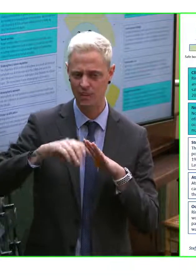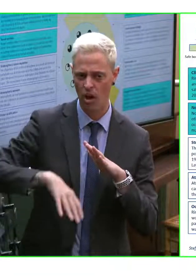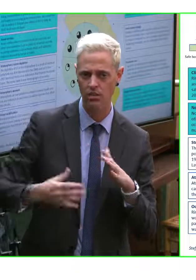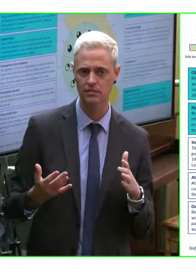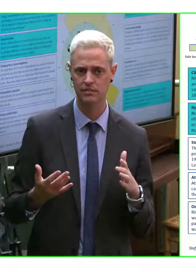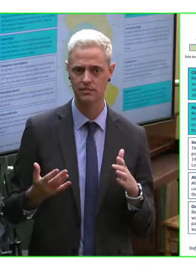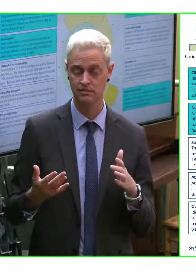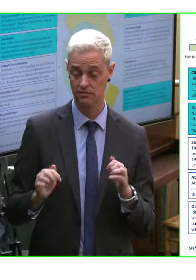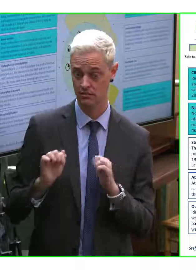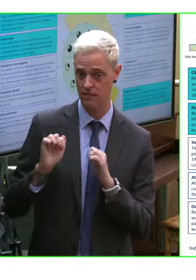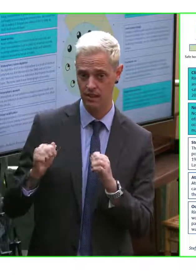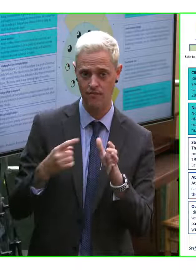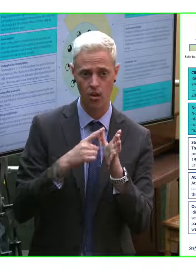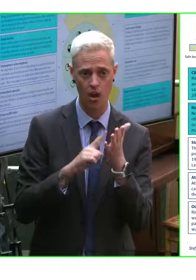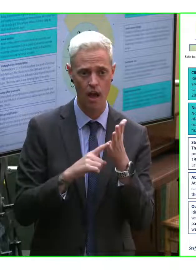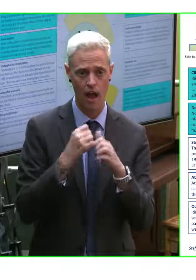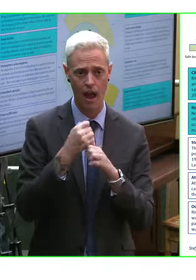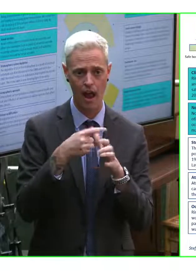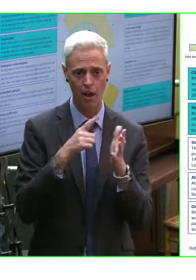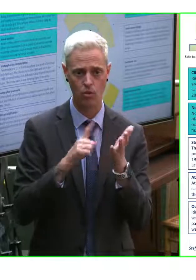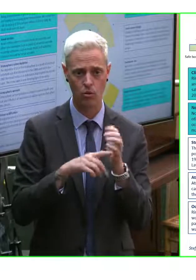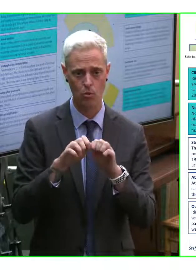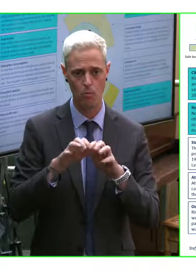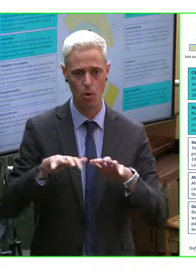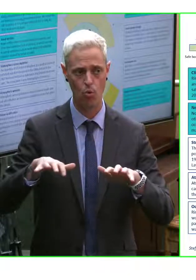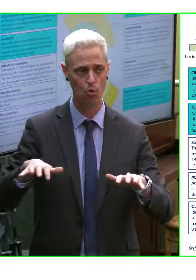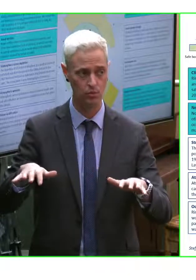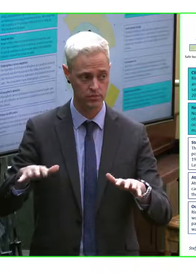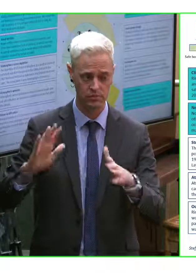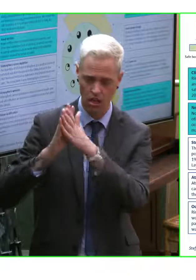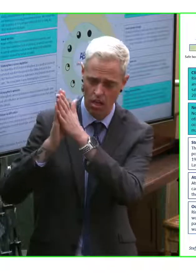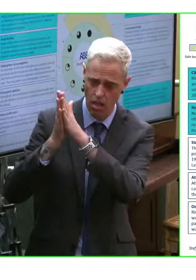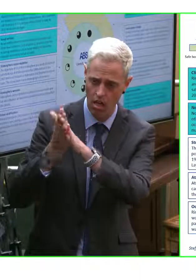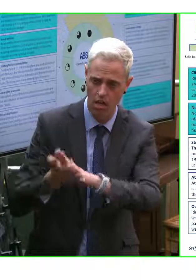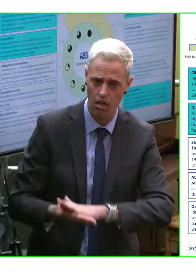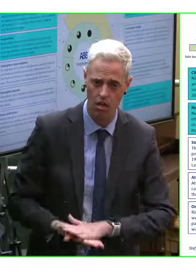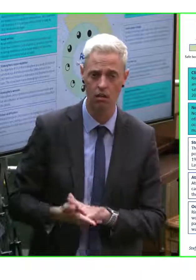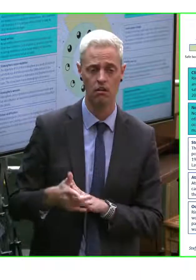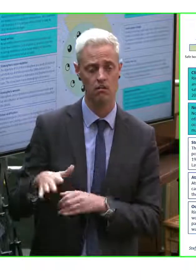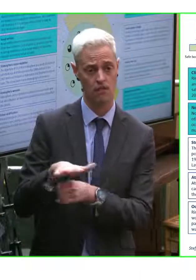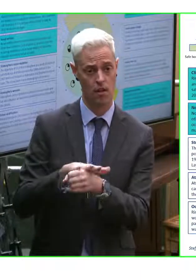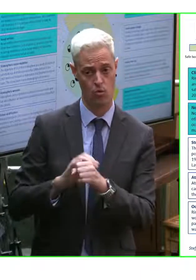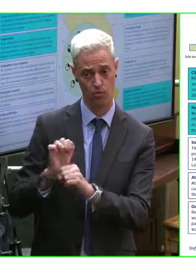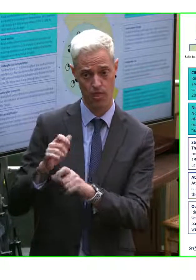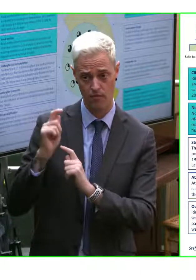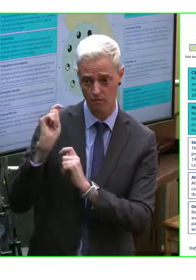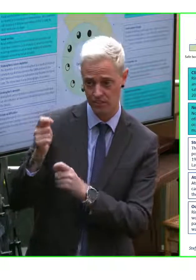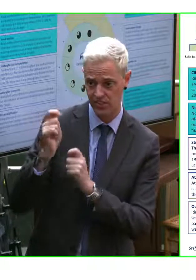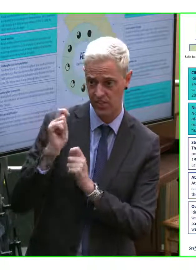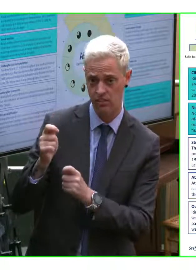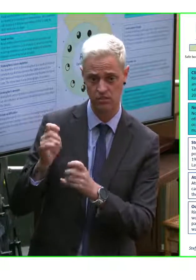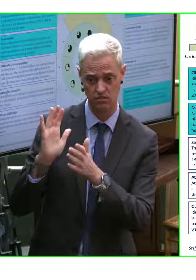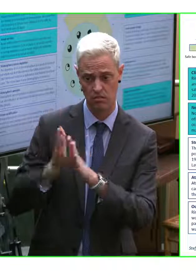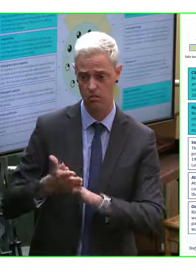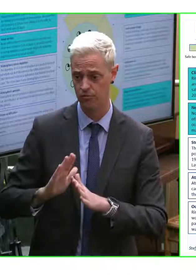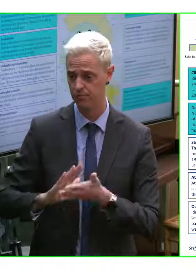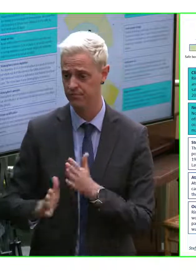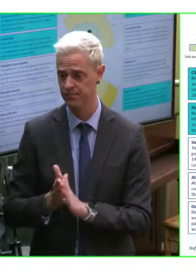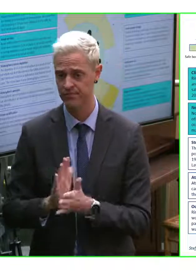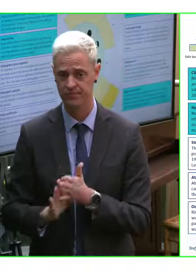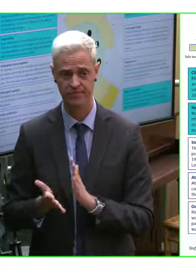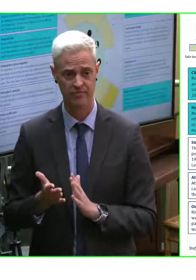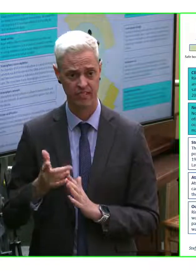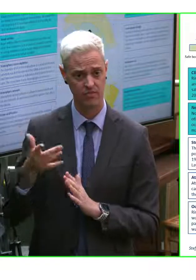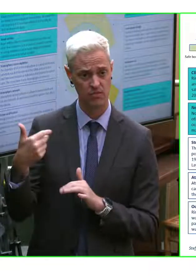blooms devastating the local beaches and local waters, damaging fishing. And it's basically stuff coming out